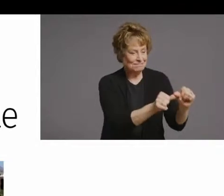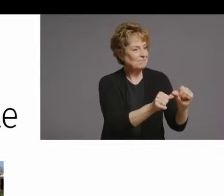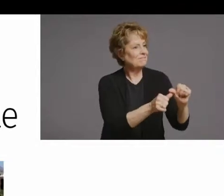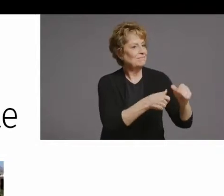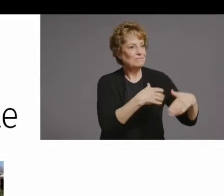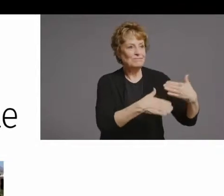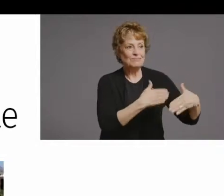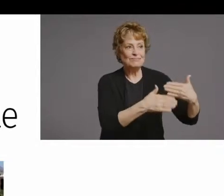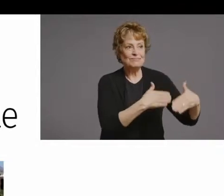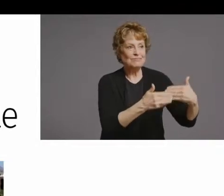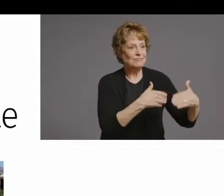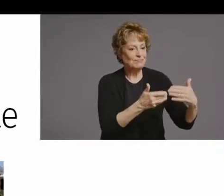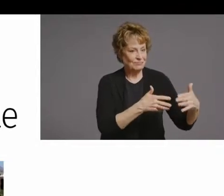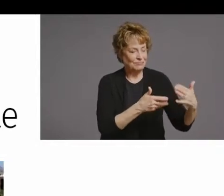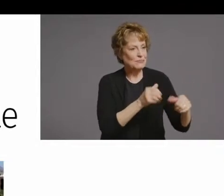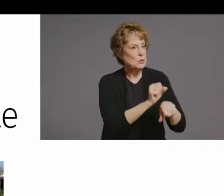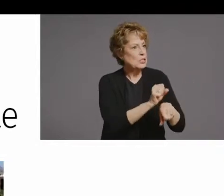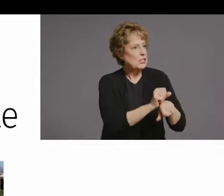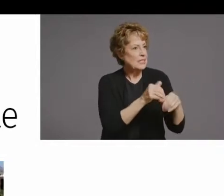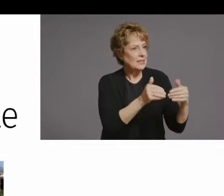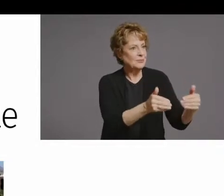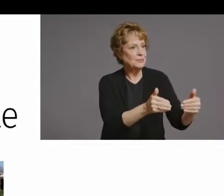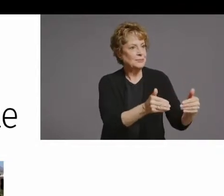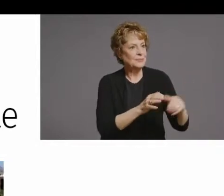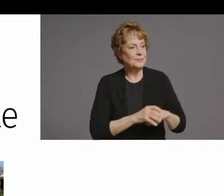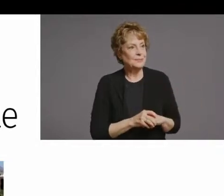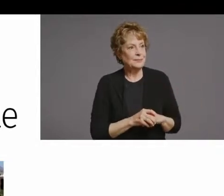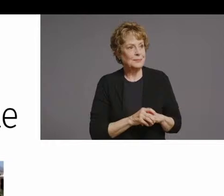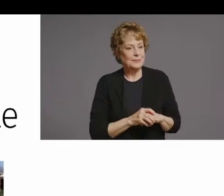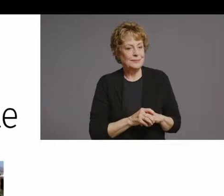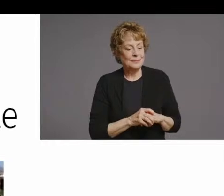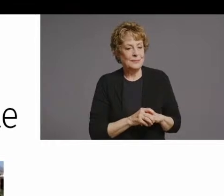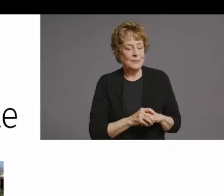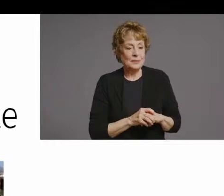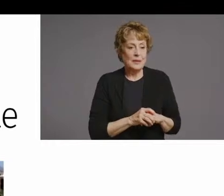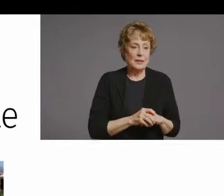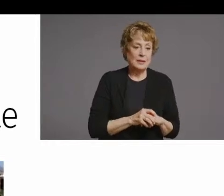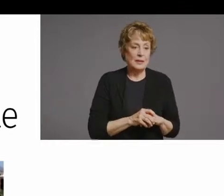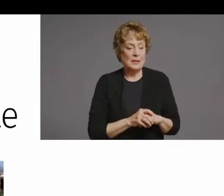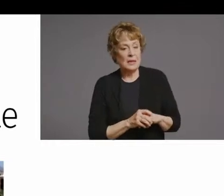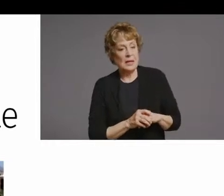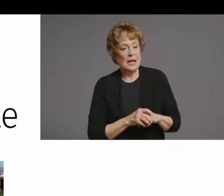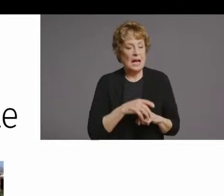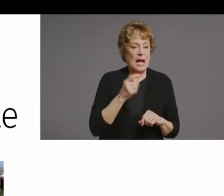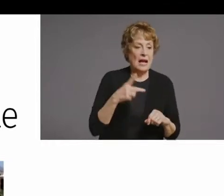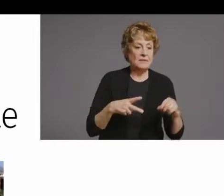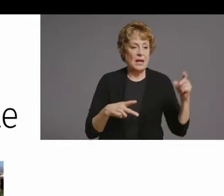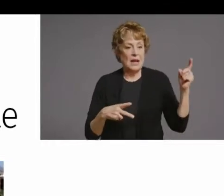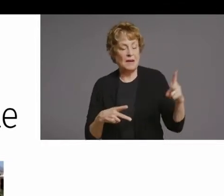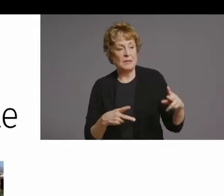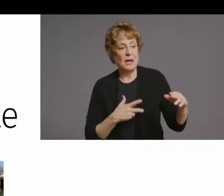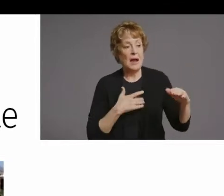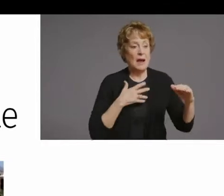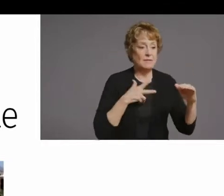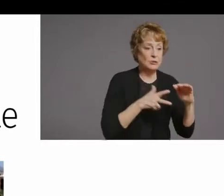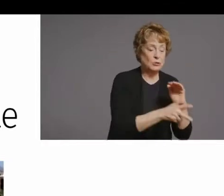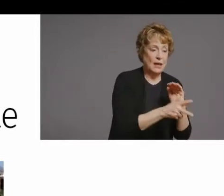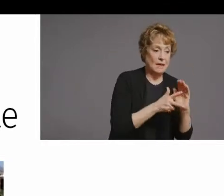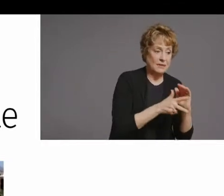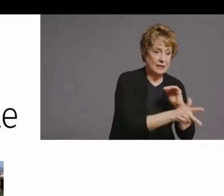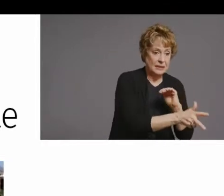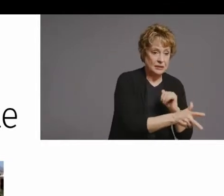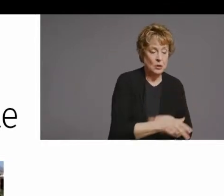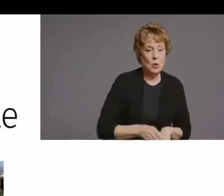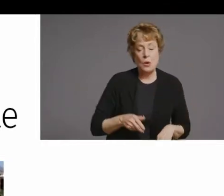job. We are looking to transition them. So they are a hybrid site right now. They have drive-in capabilities as well as